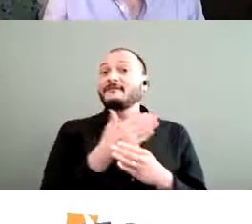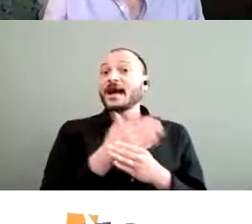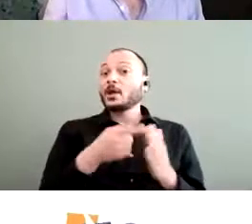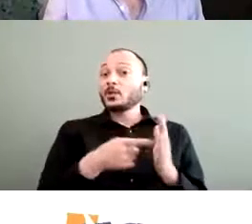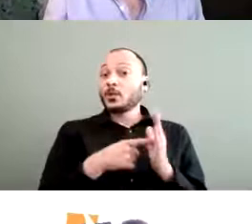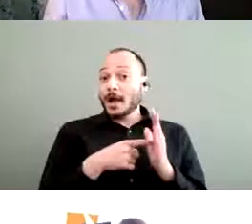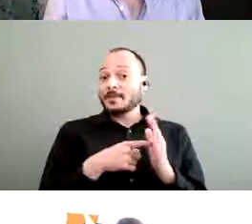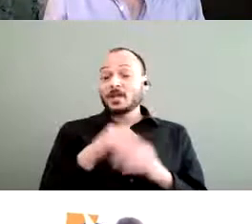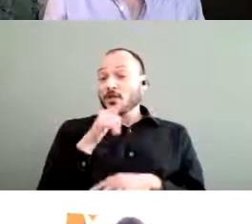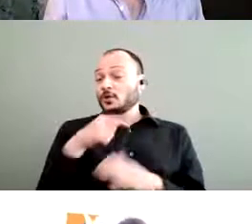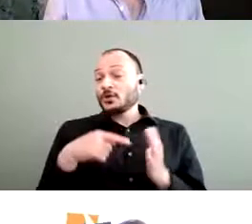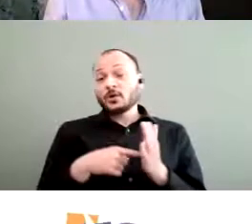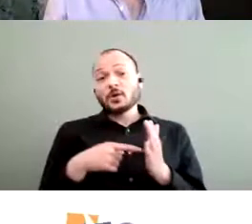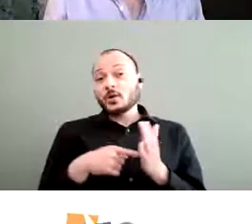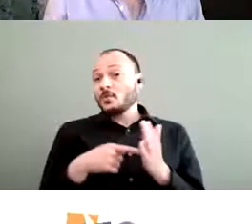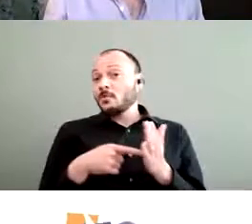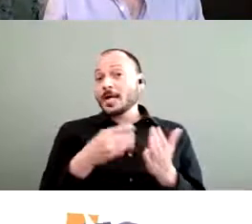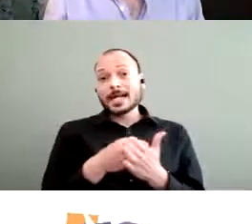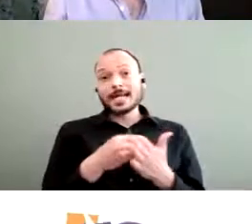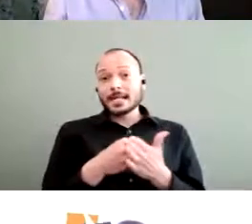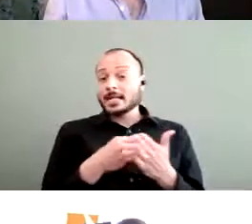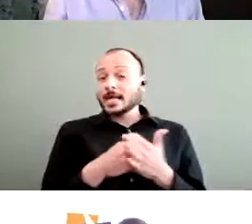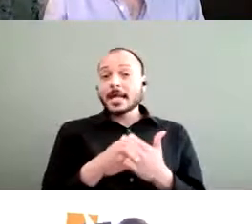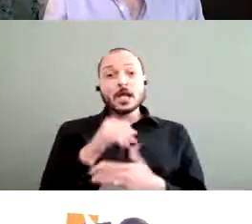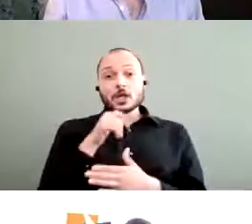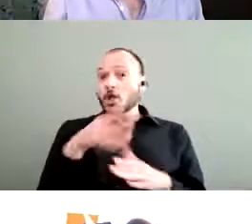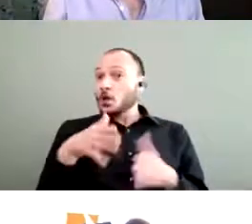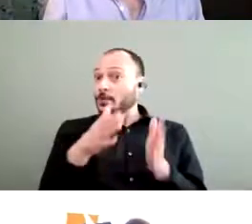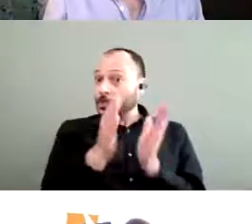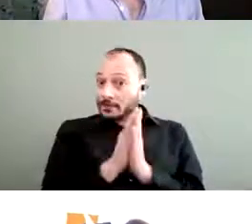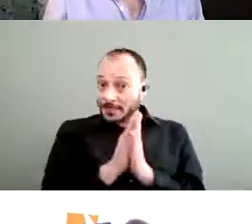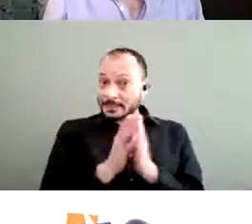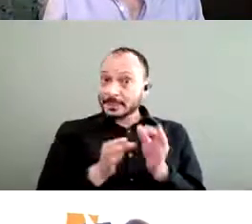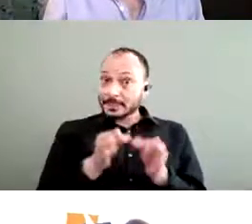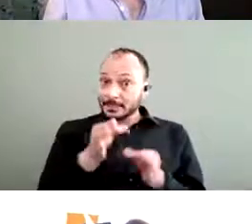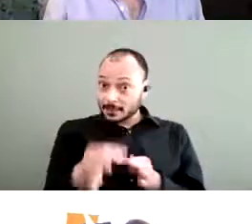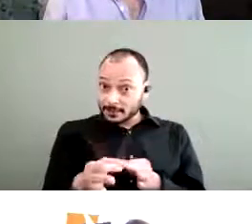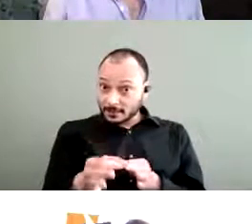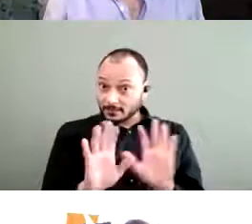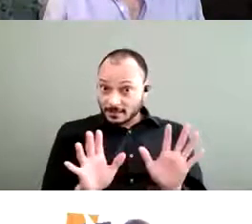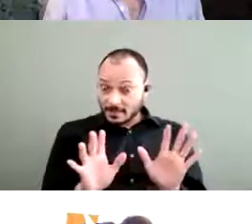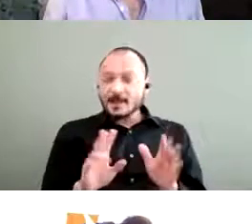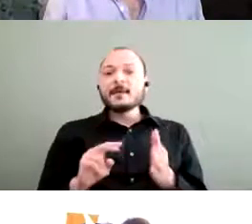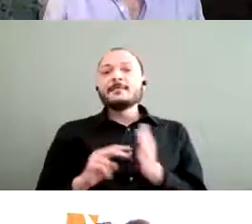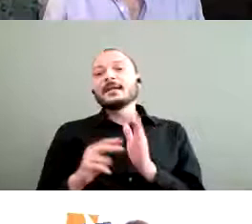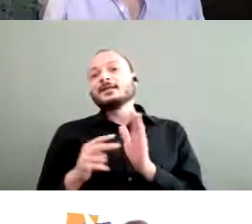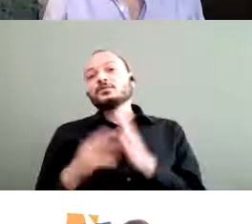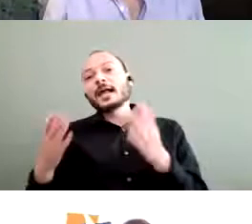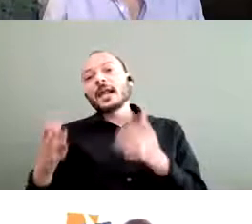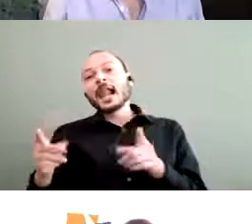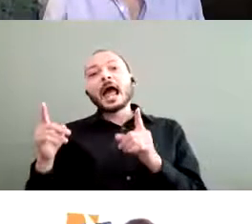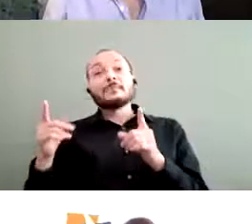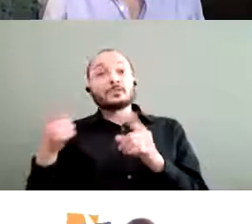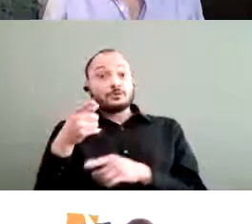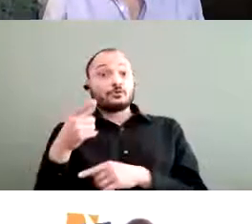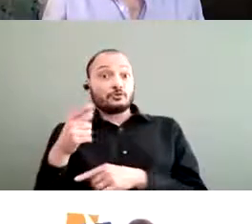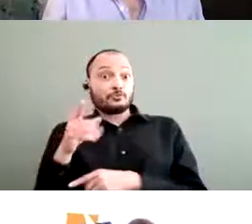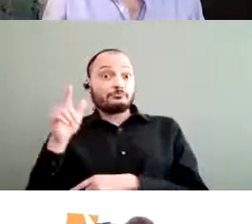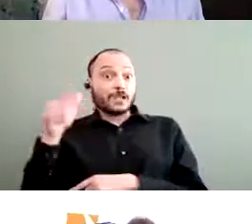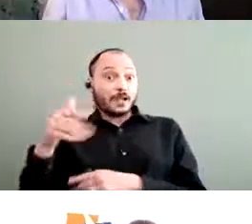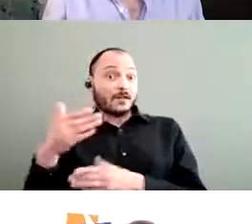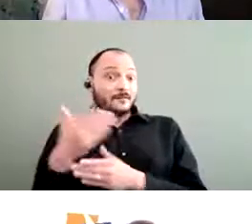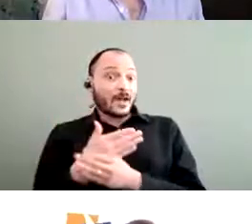owe any money and you don't request an extension, that means that when you do eventually file, the IRS